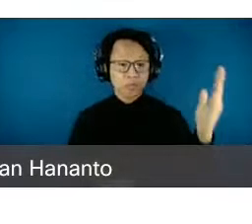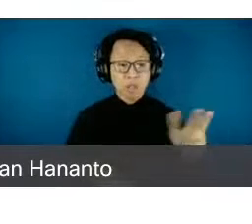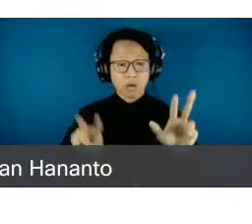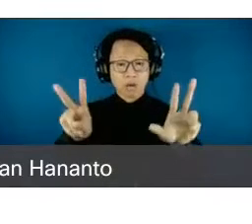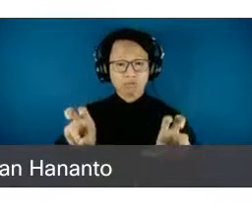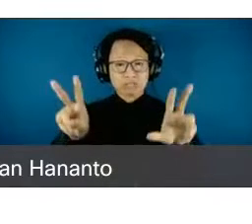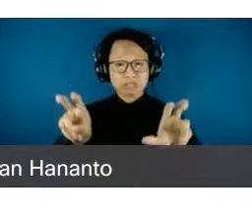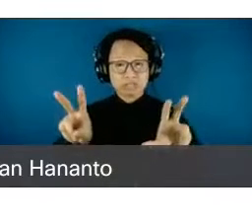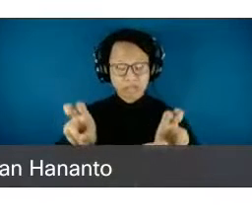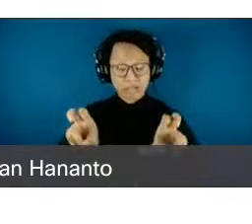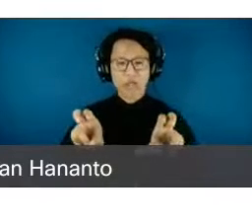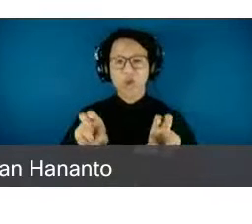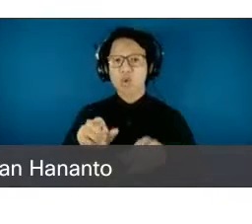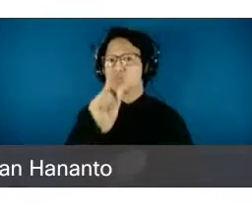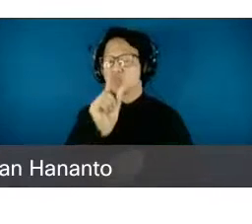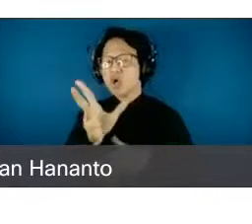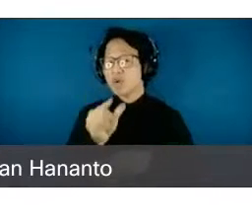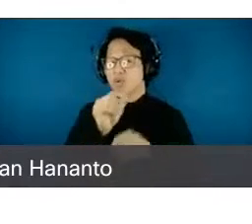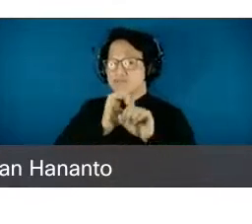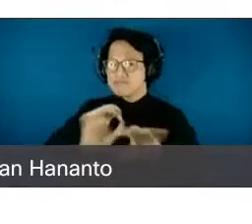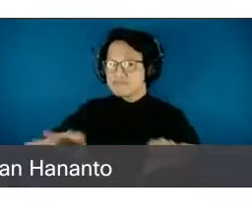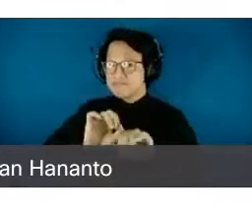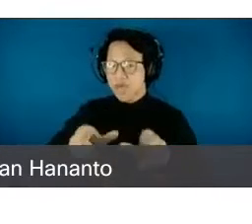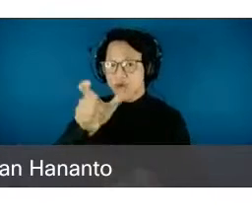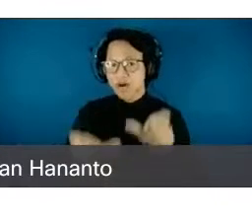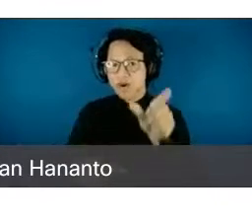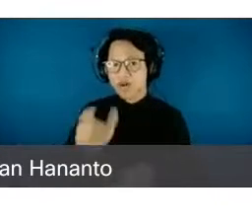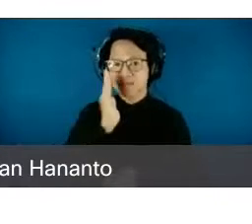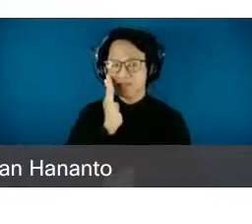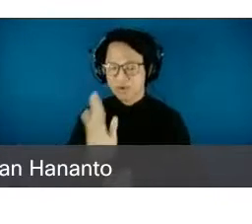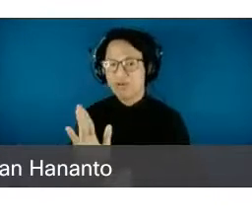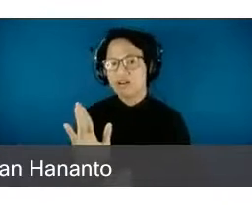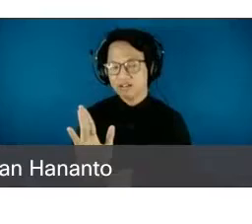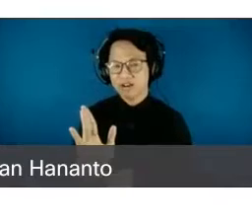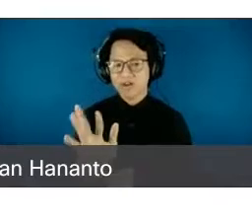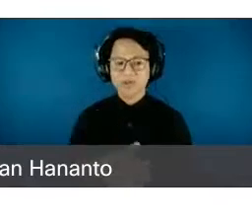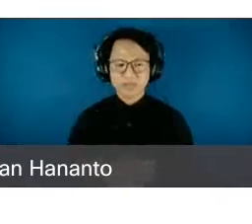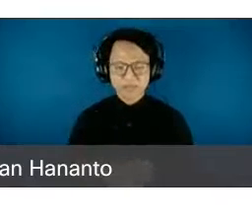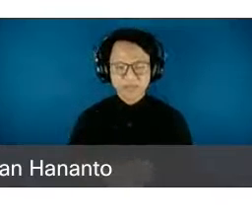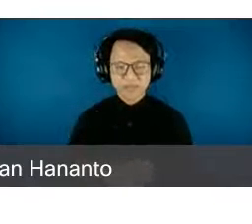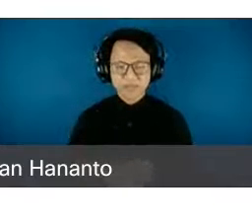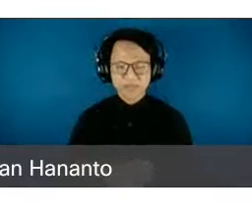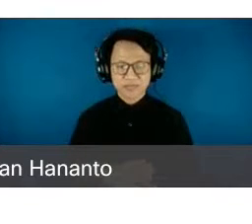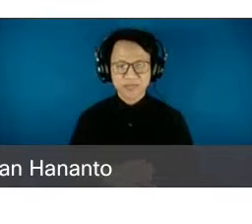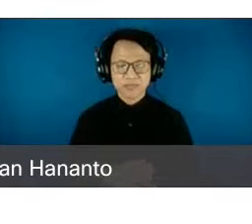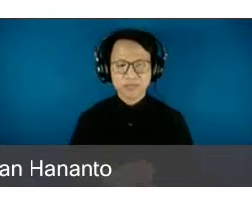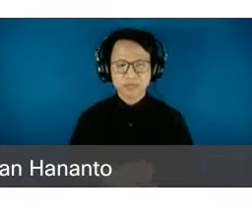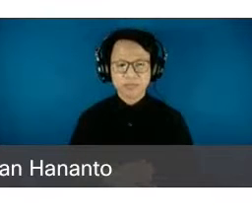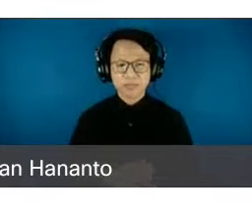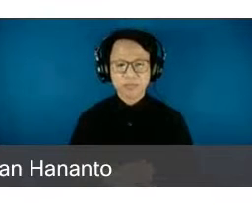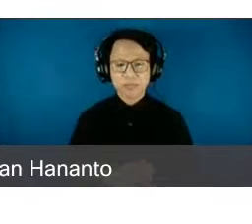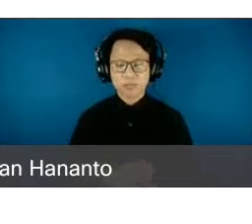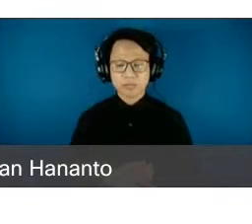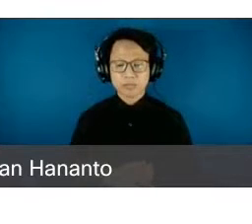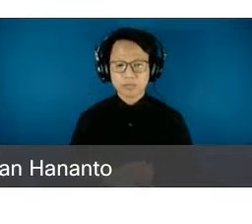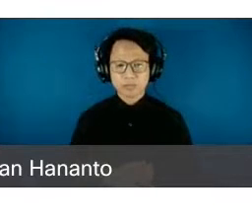interest to young people. And we are also hosting regional and global convenings. All these are